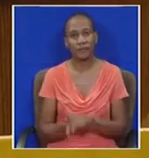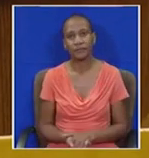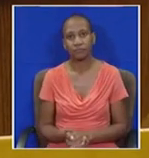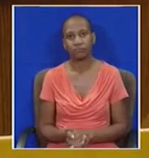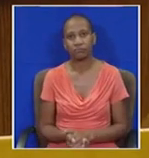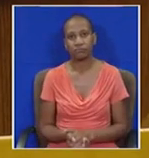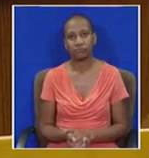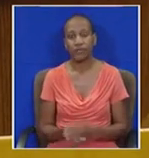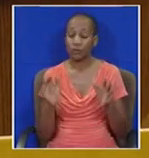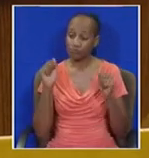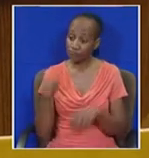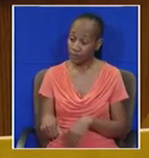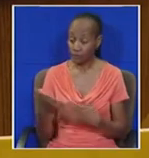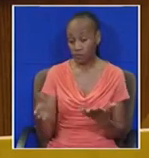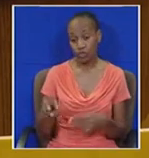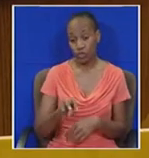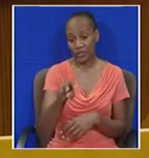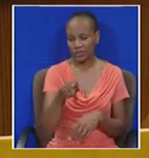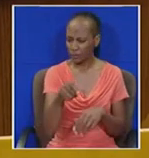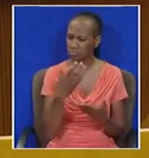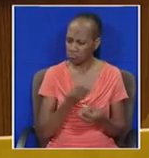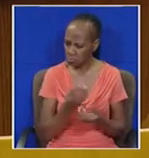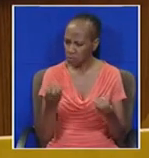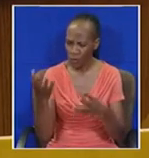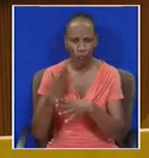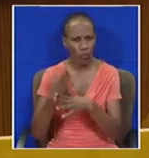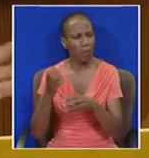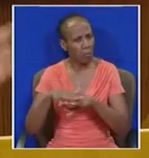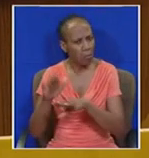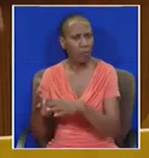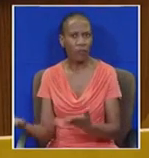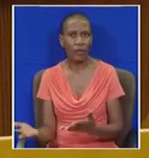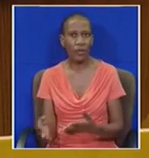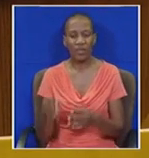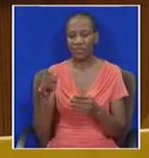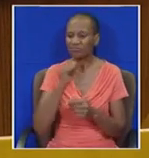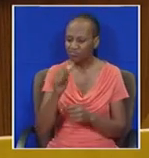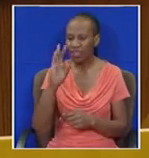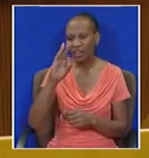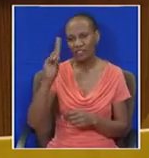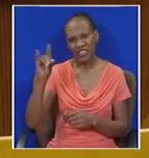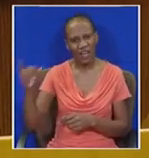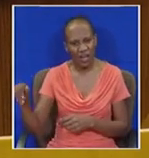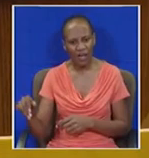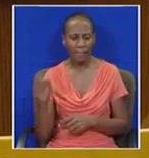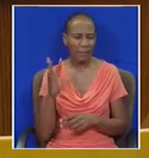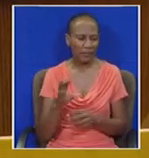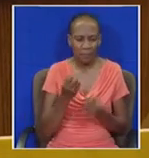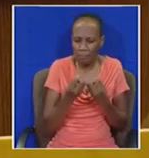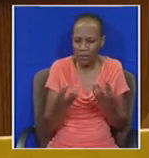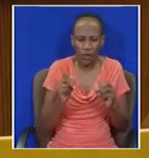tourism is a labor-intensive sector with many spin-offs, never mind the FDIs and so on, but there are